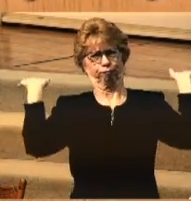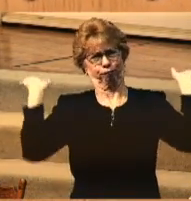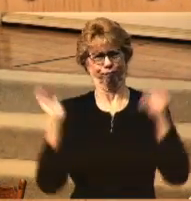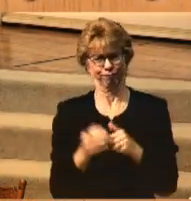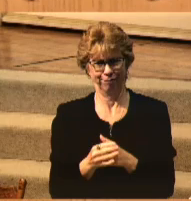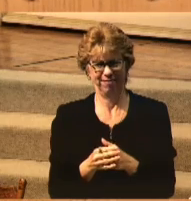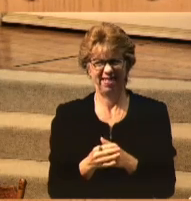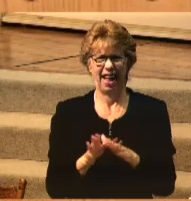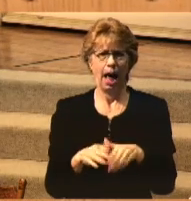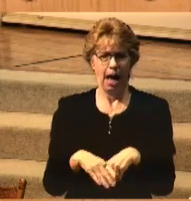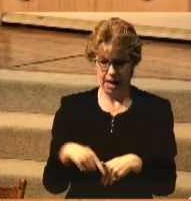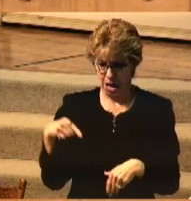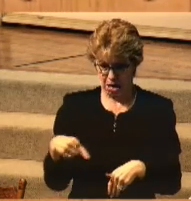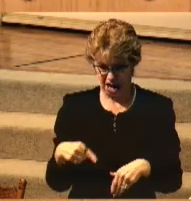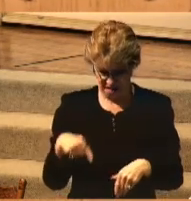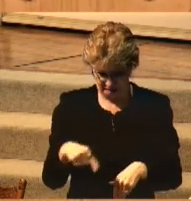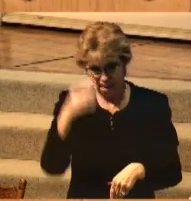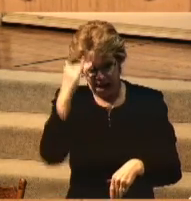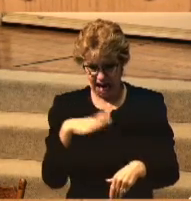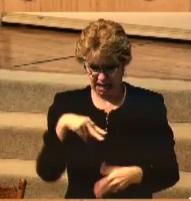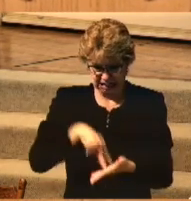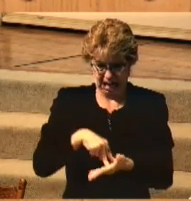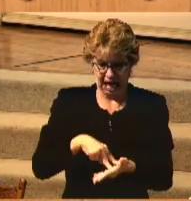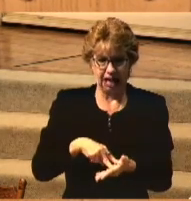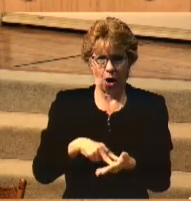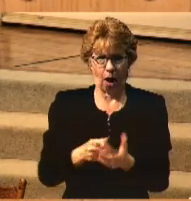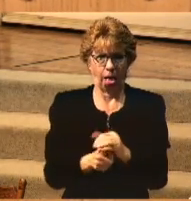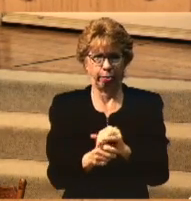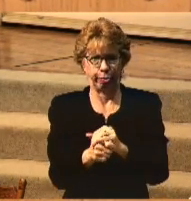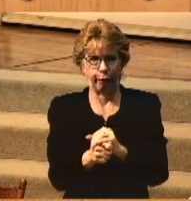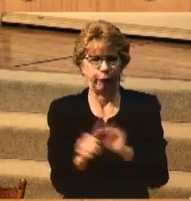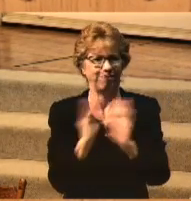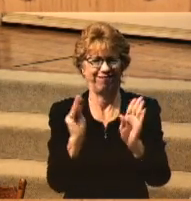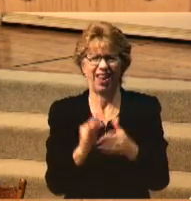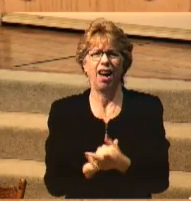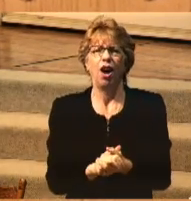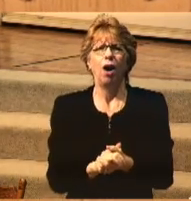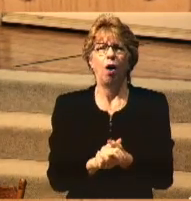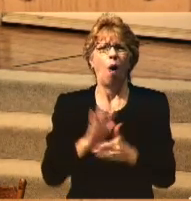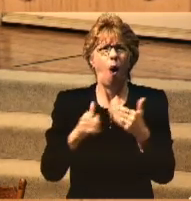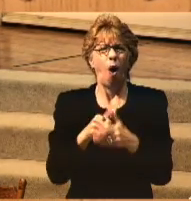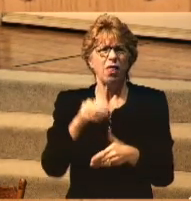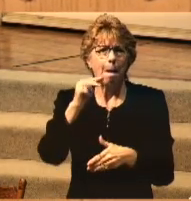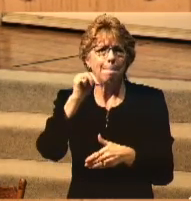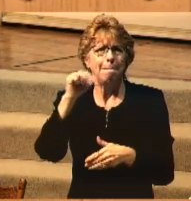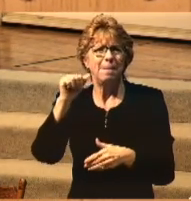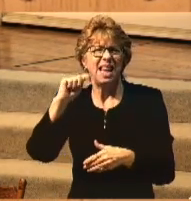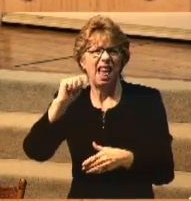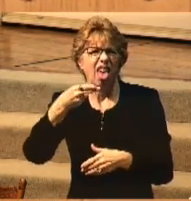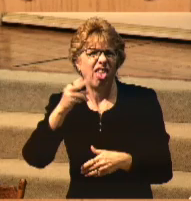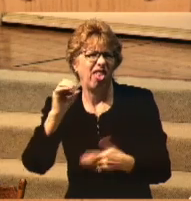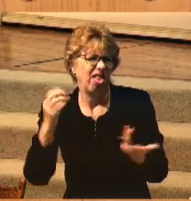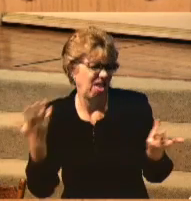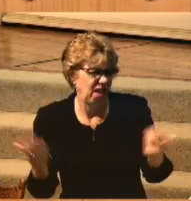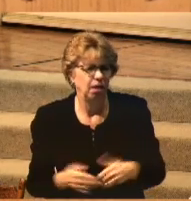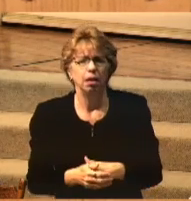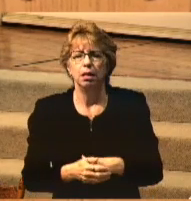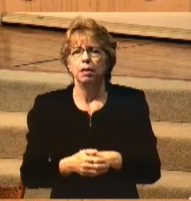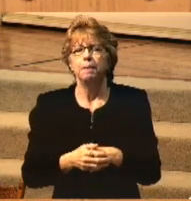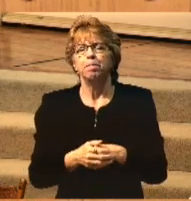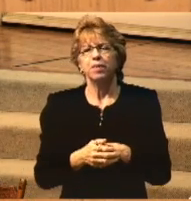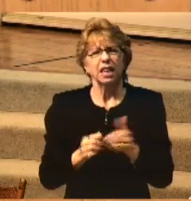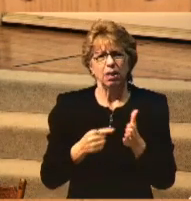standing on a turtle, and it just goes on and on and on. All this mythology that was touted as